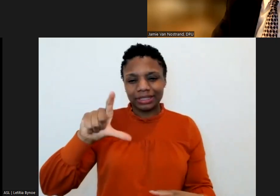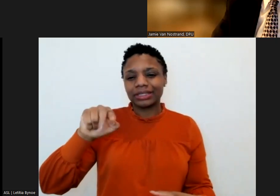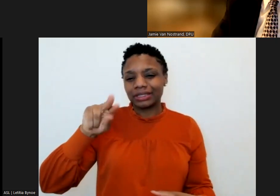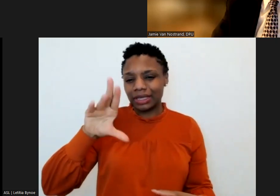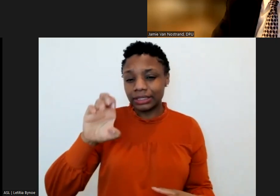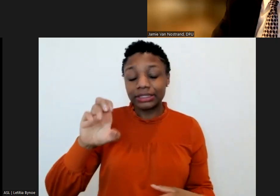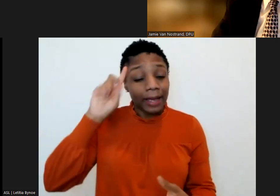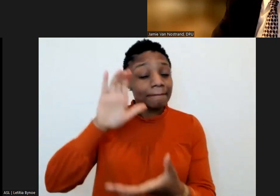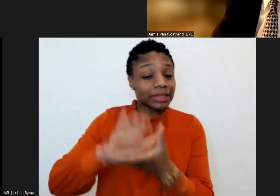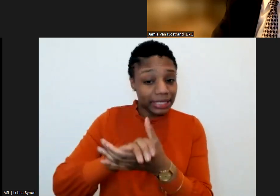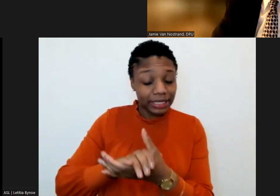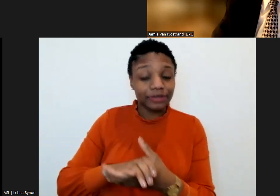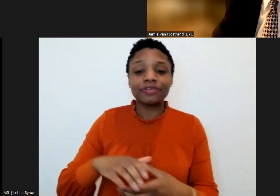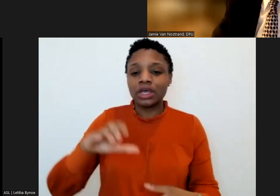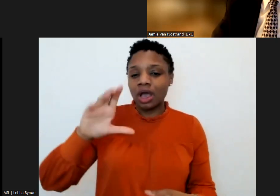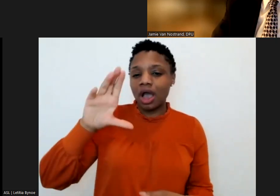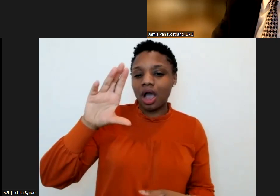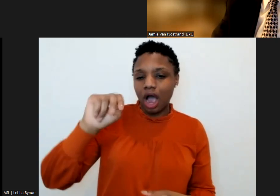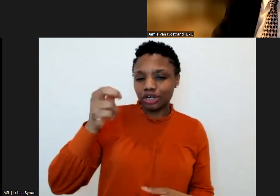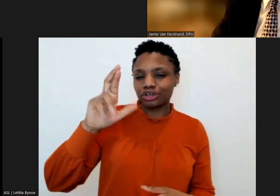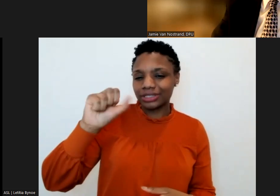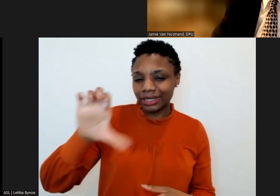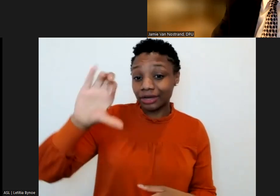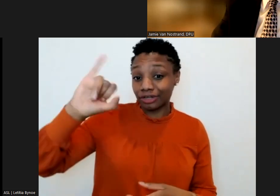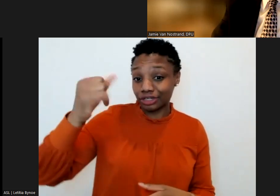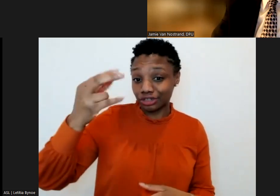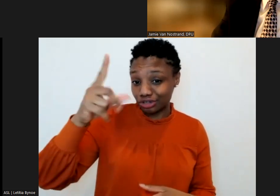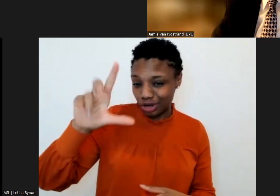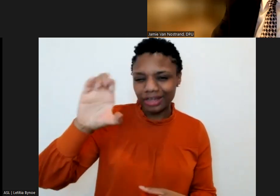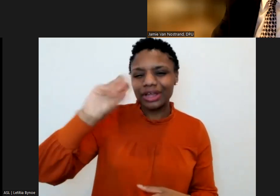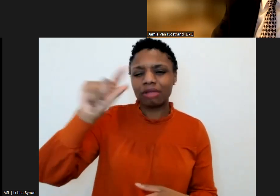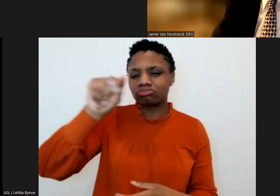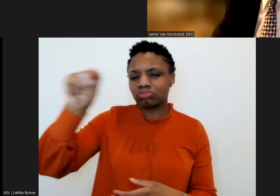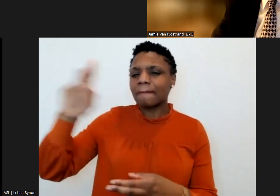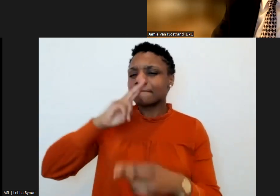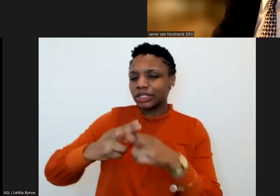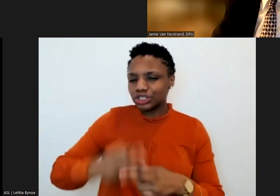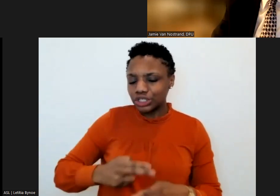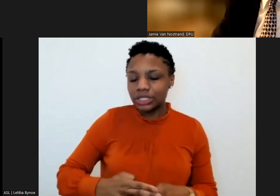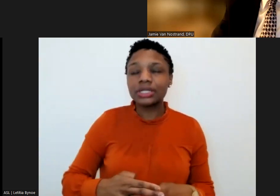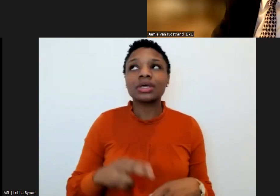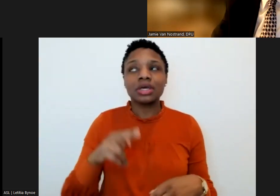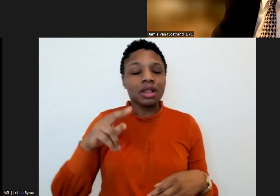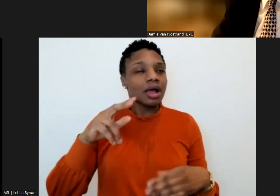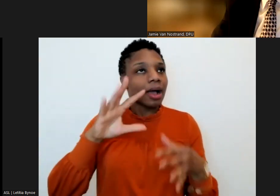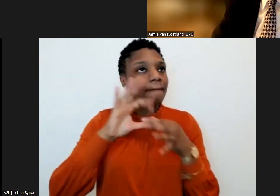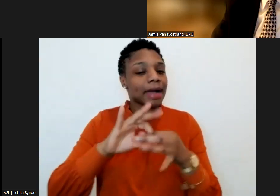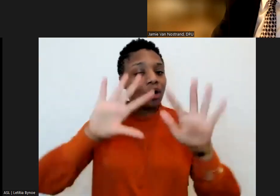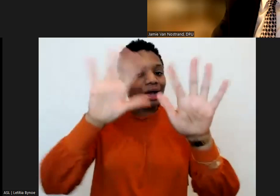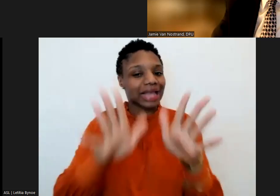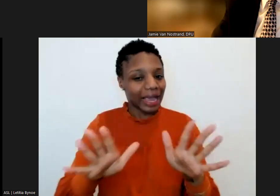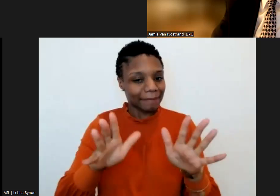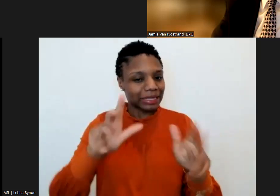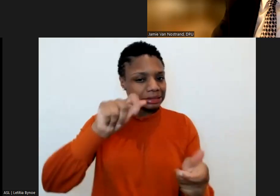Judge and Chair Van Nostrand referenced. It's likely that there's going to be some reference to climate resiliency